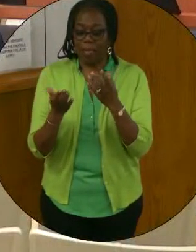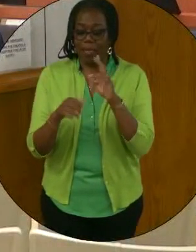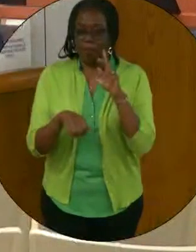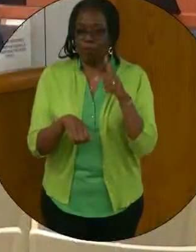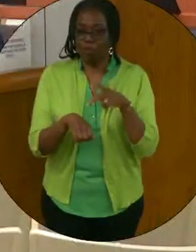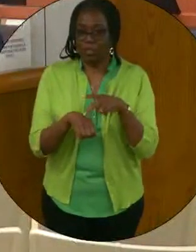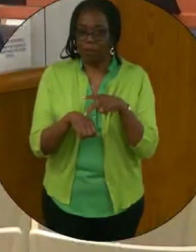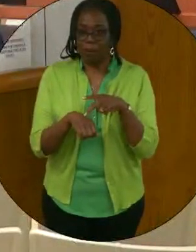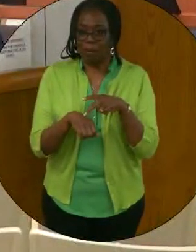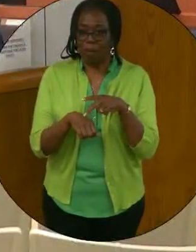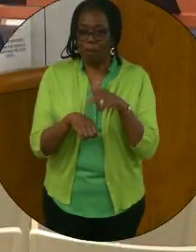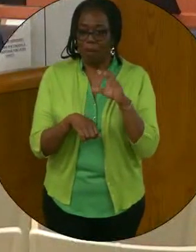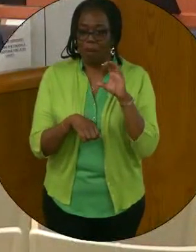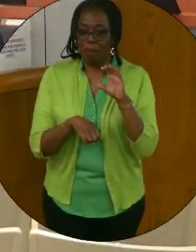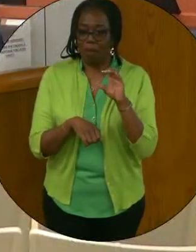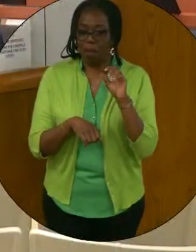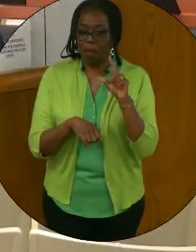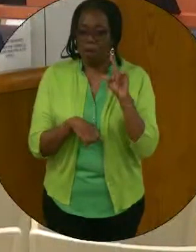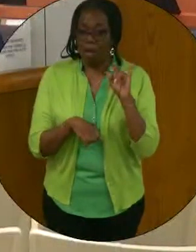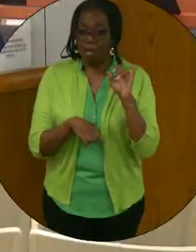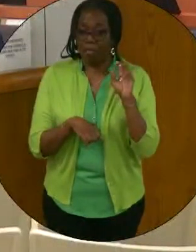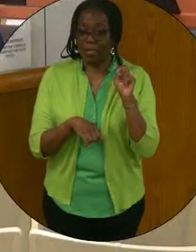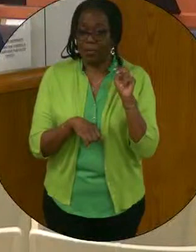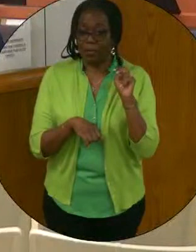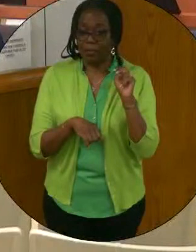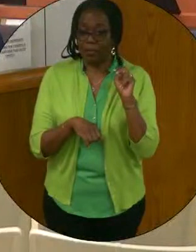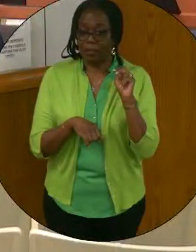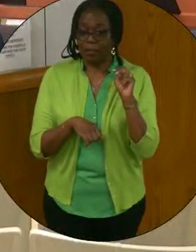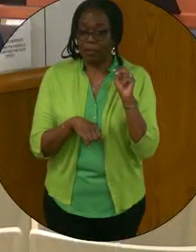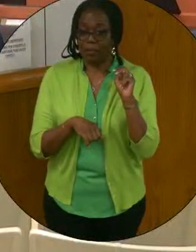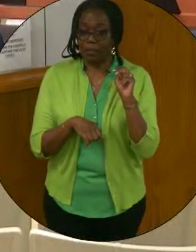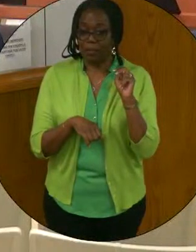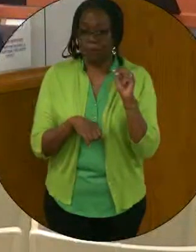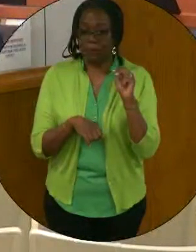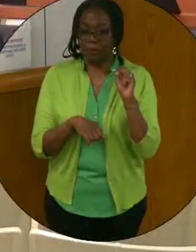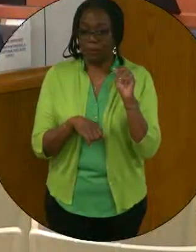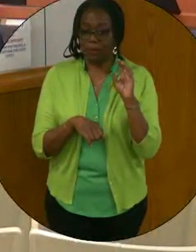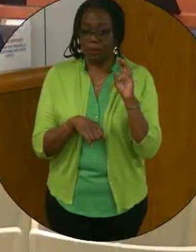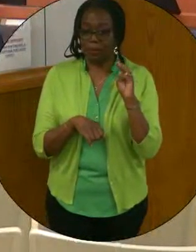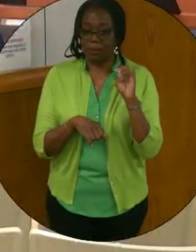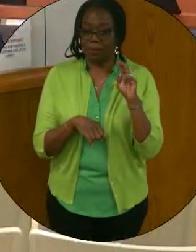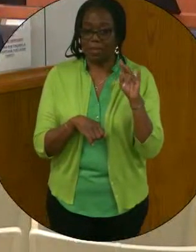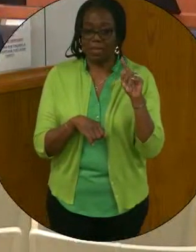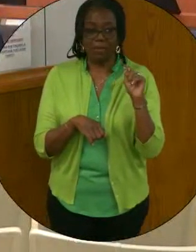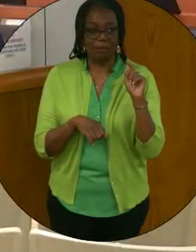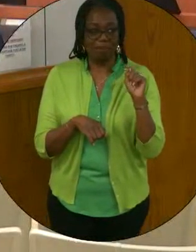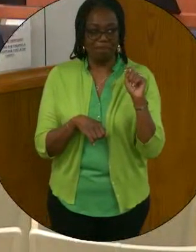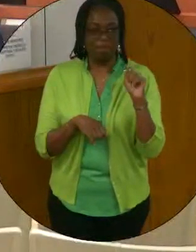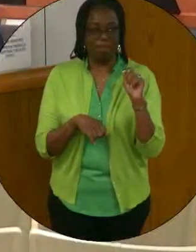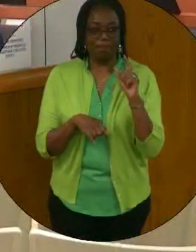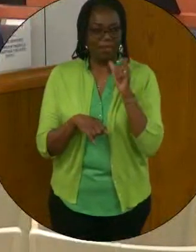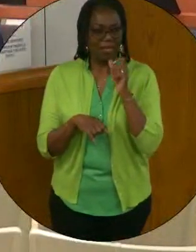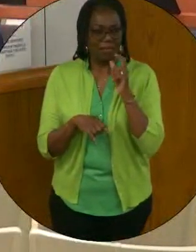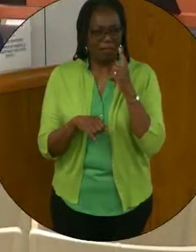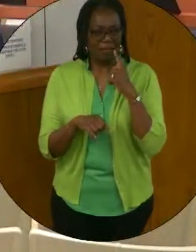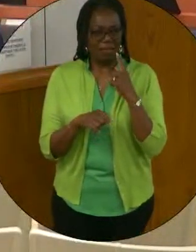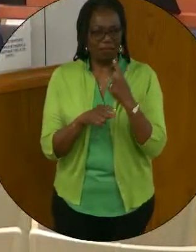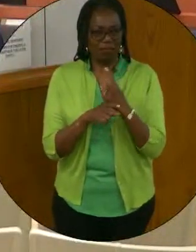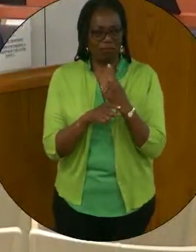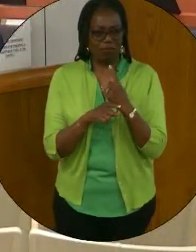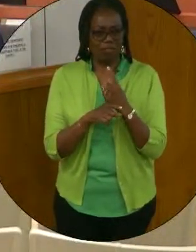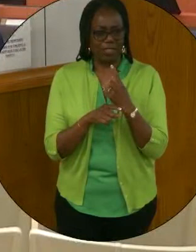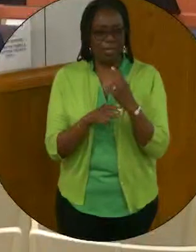Principal Colin McNaught for this approval. I should say nominate for approval to make that correct. And I believe that